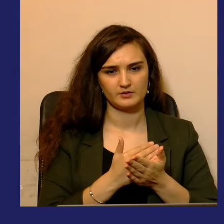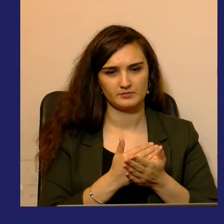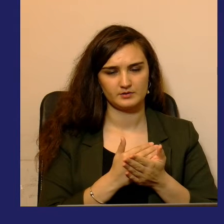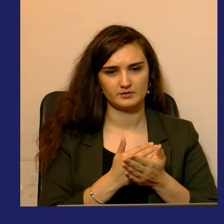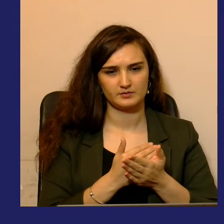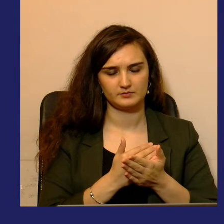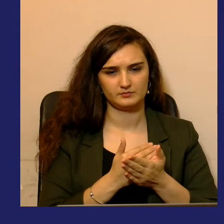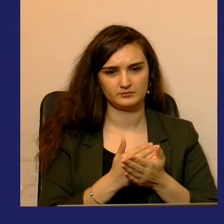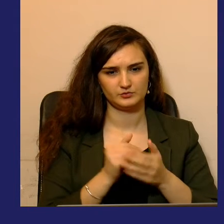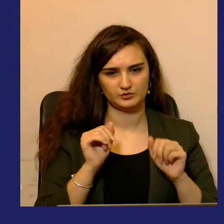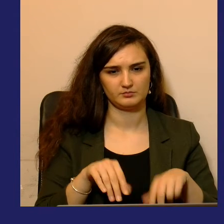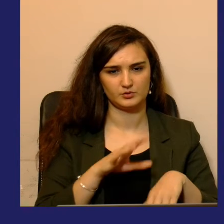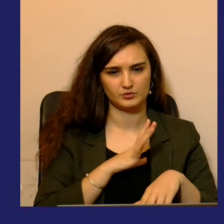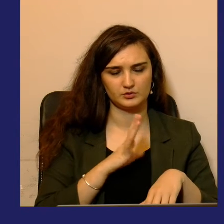cheating